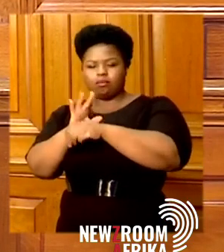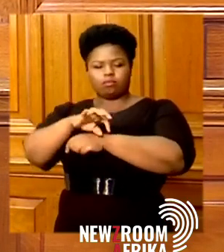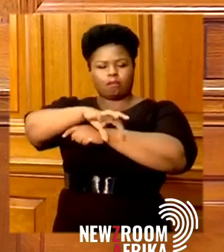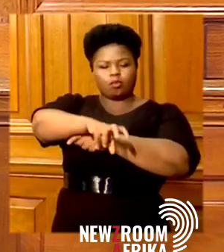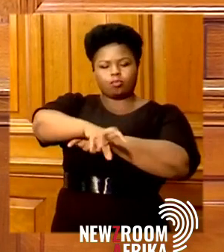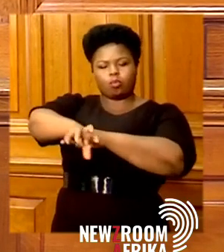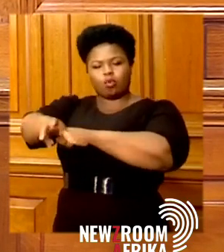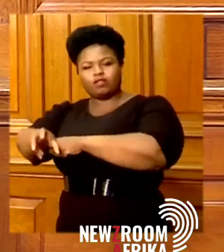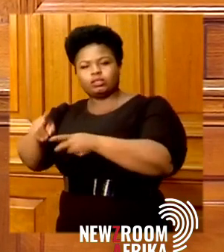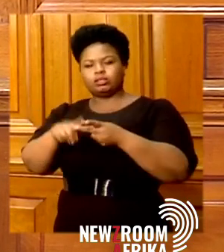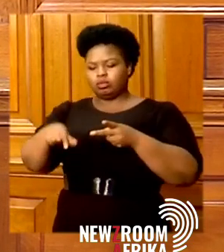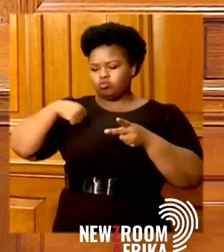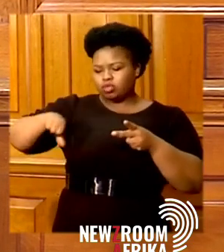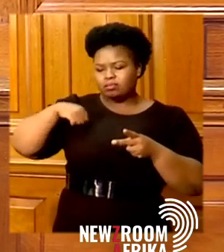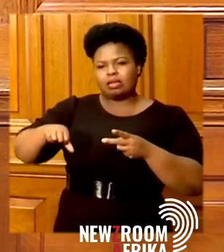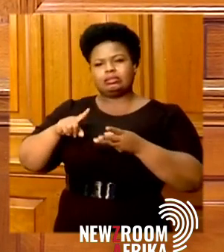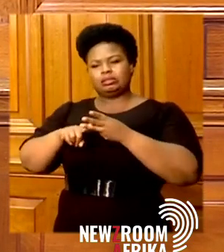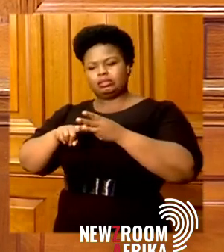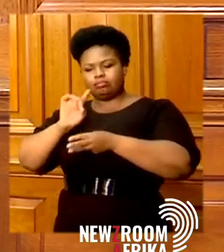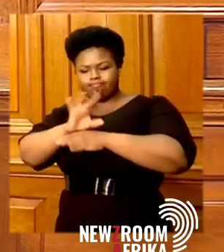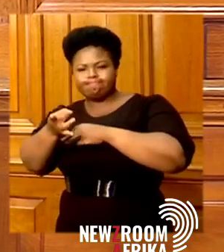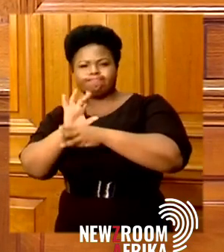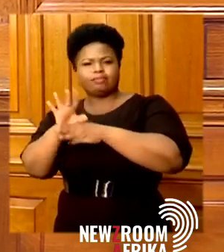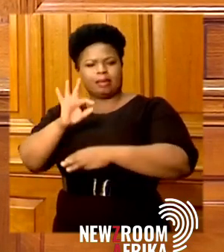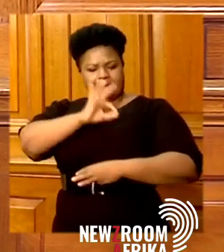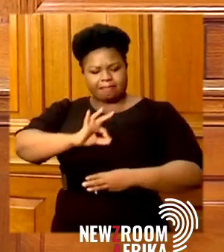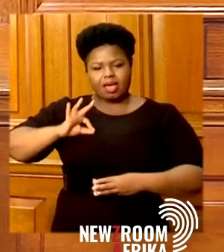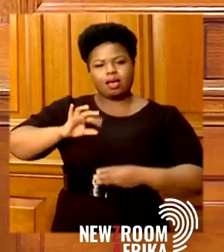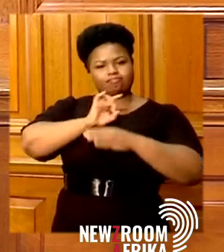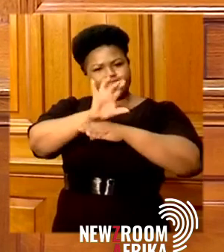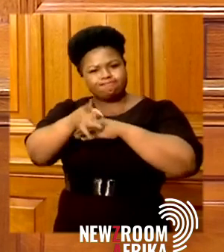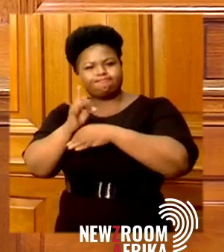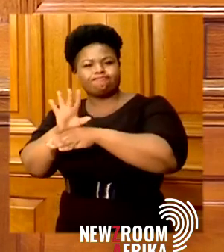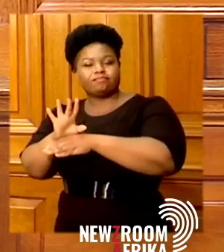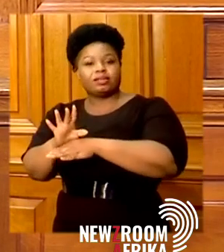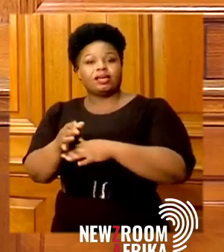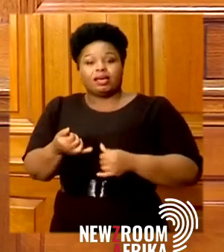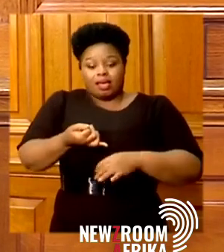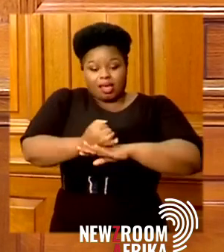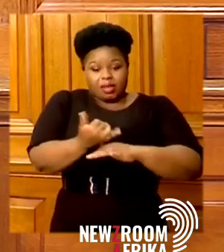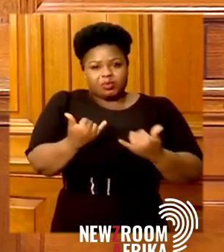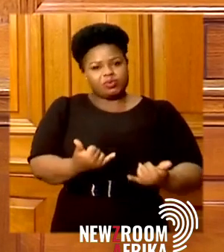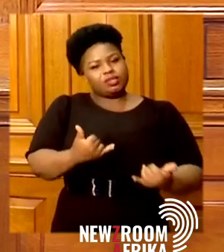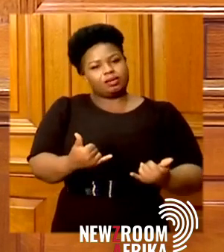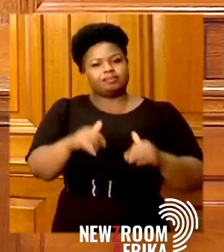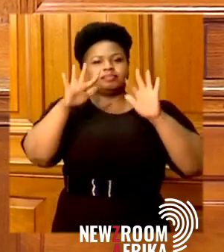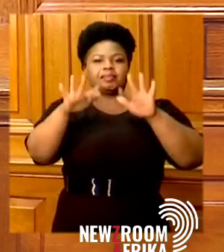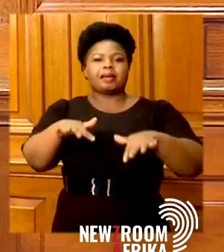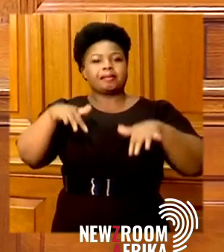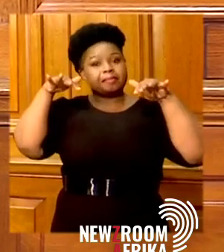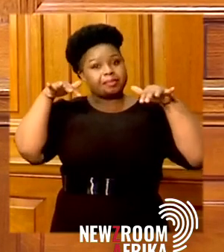and our metro mayors, Cabinet has decided earlier today to move the